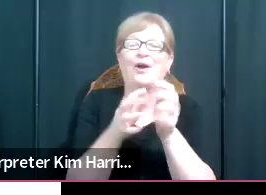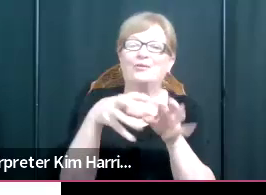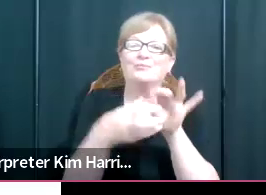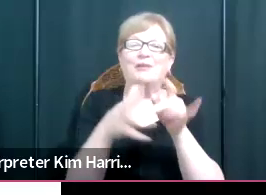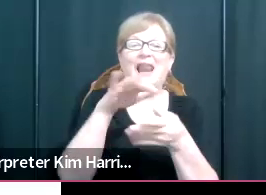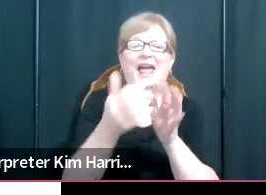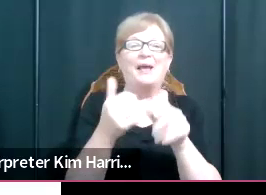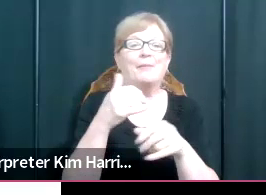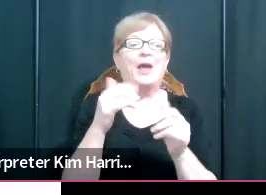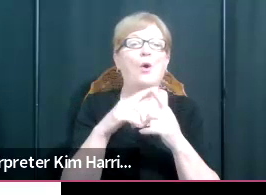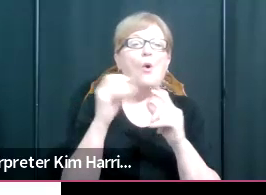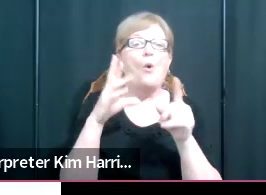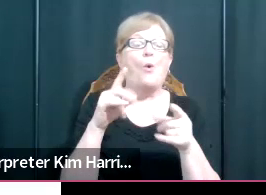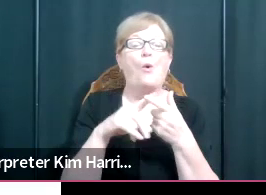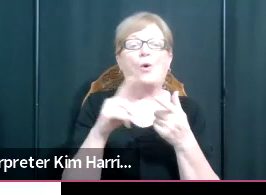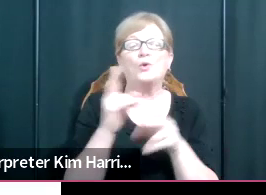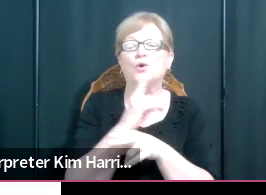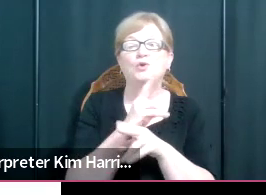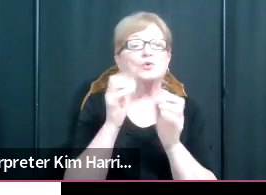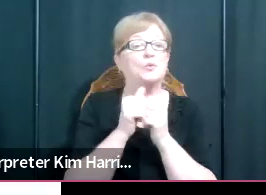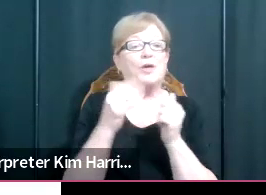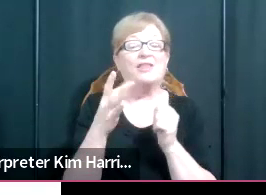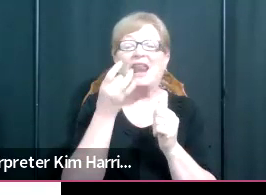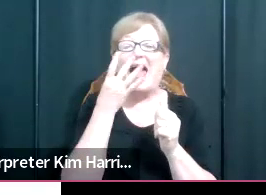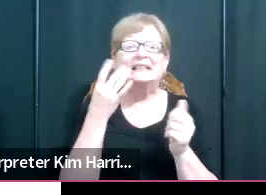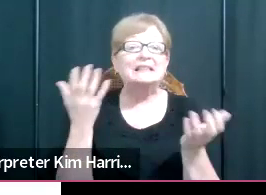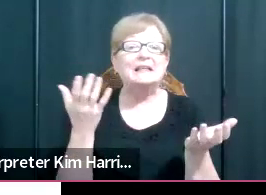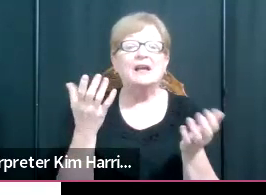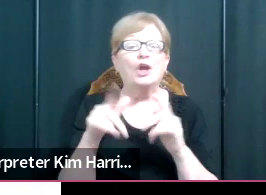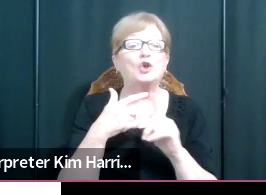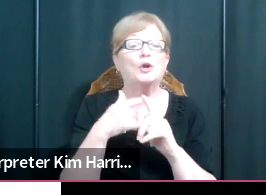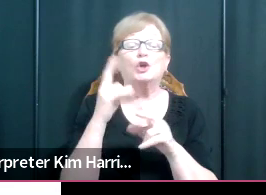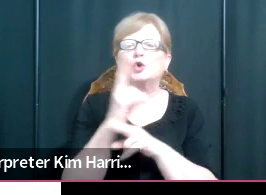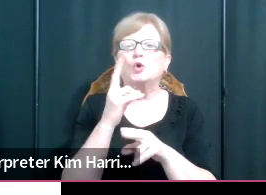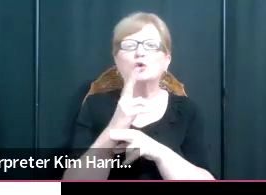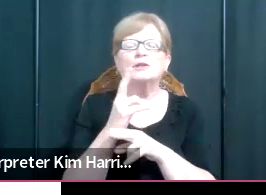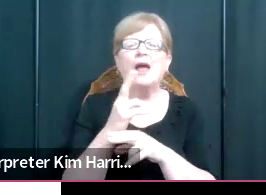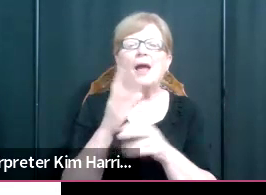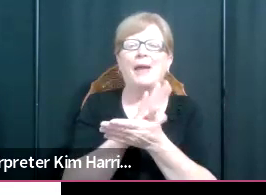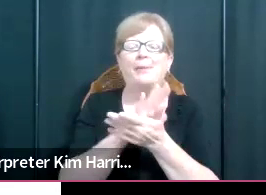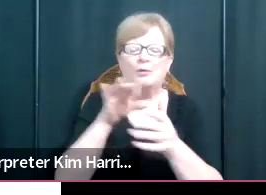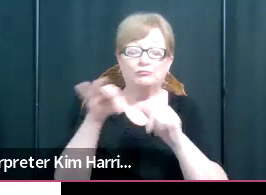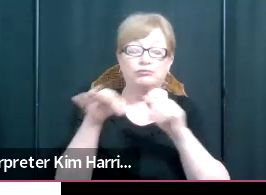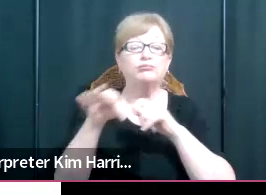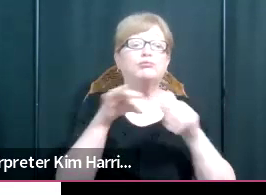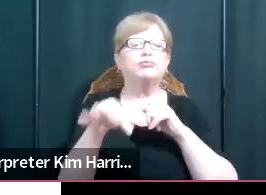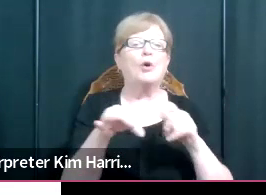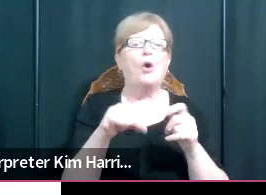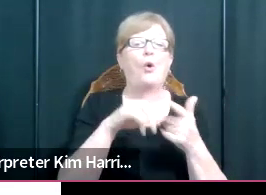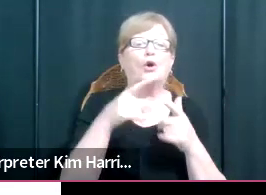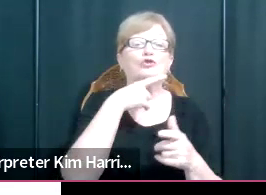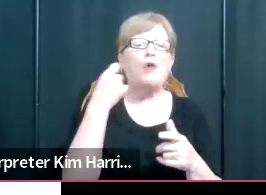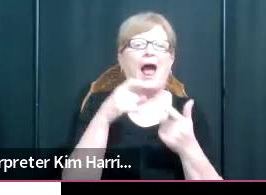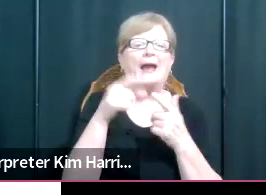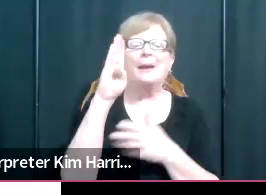be utilized with light. You can also use shredded paper or dried beans or corns or lentils